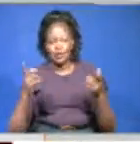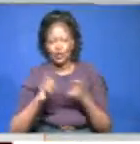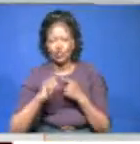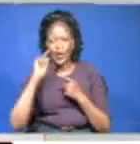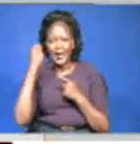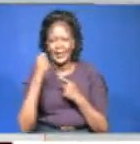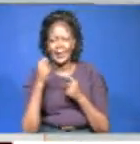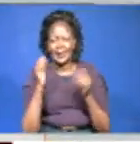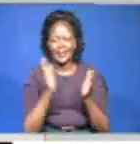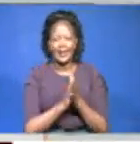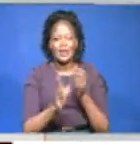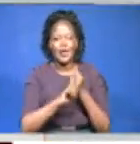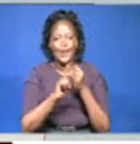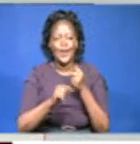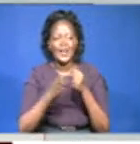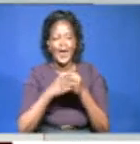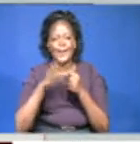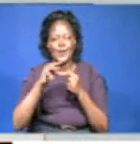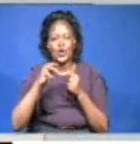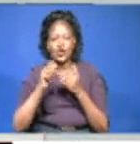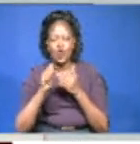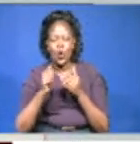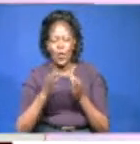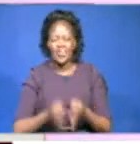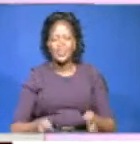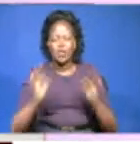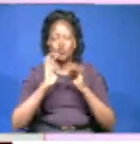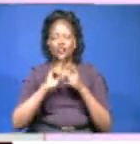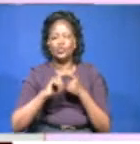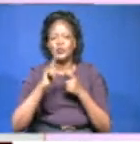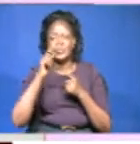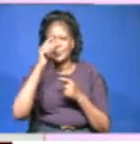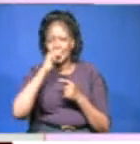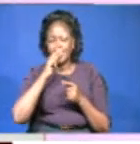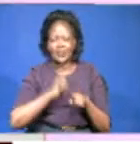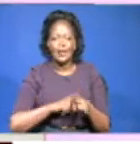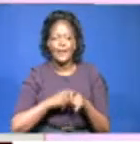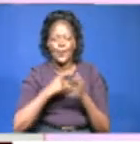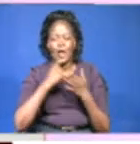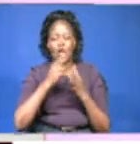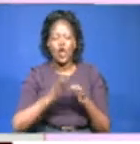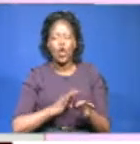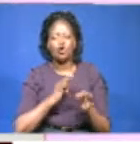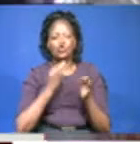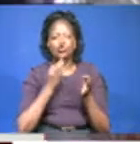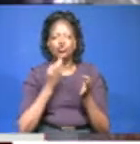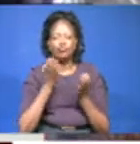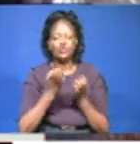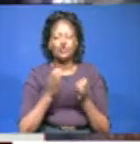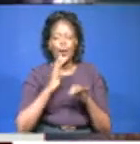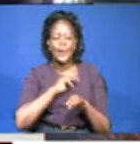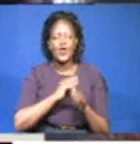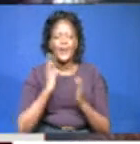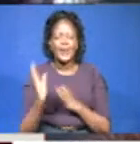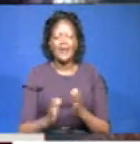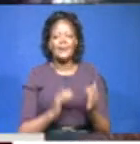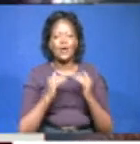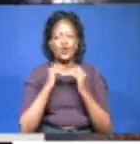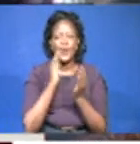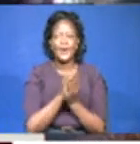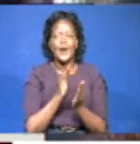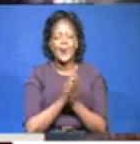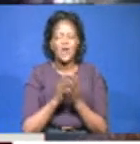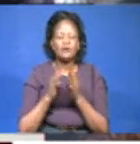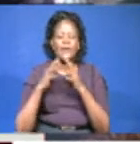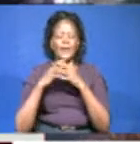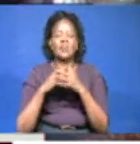and $6.9 million worth to Tanzania. During the week-long trade mission organized by Equity Bank, U.S. participants